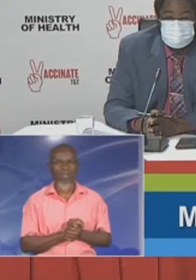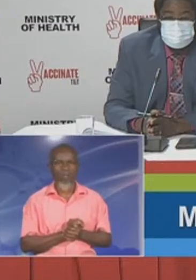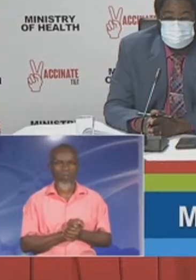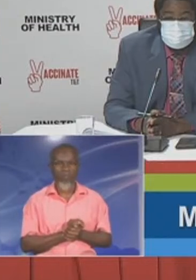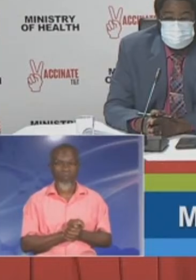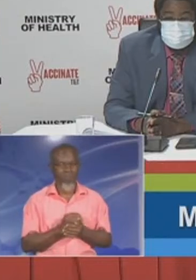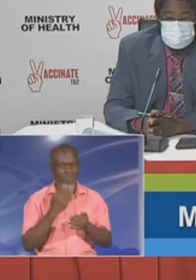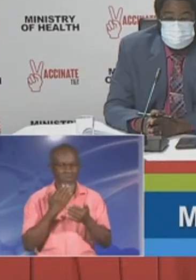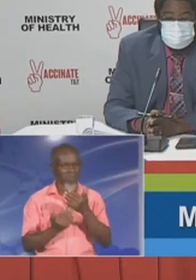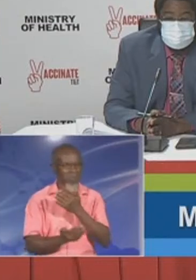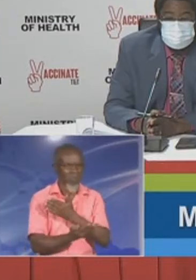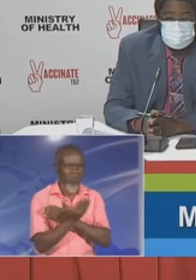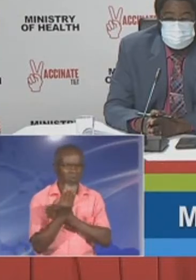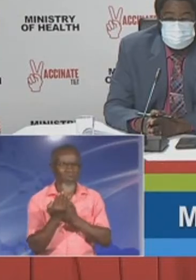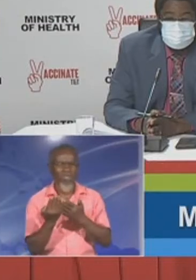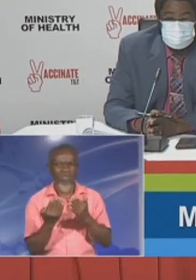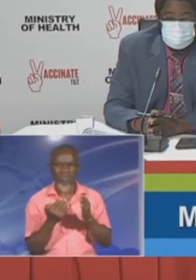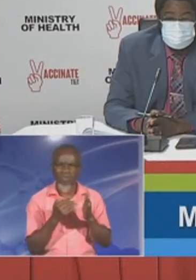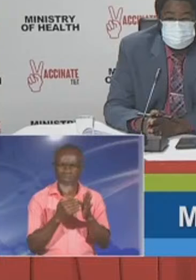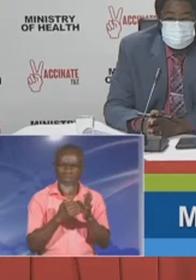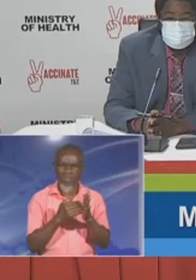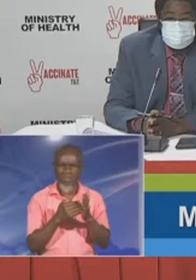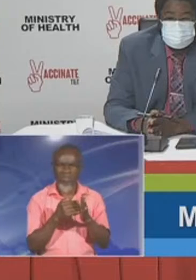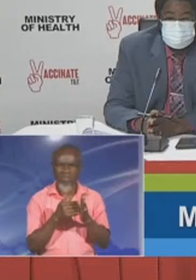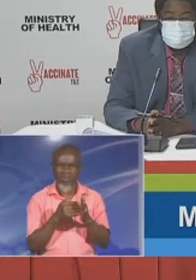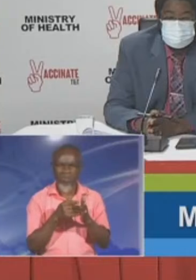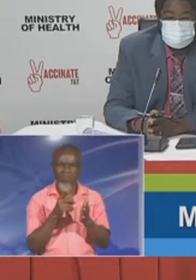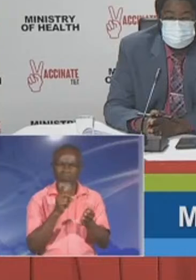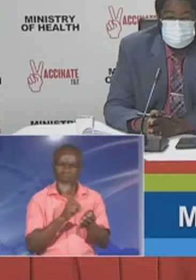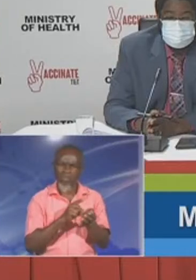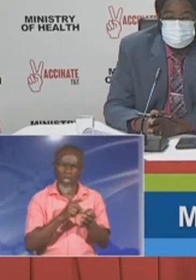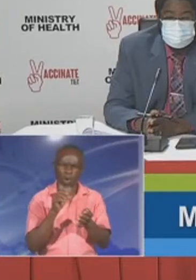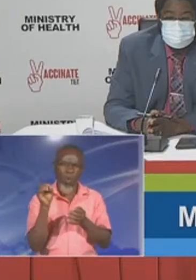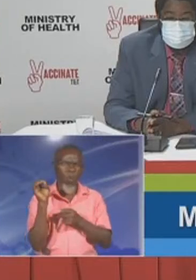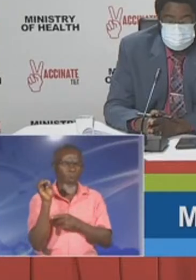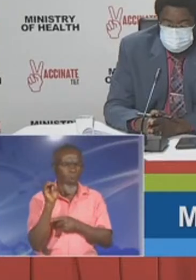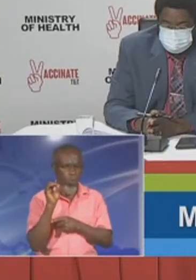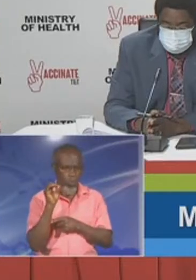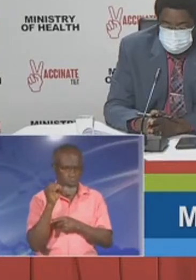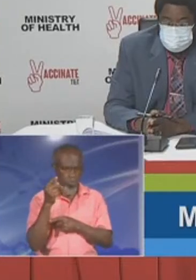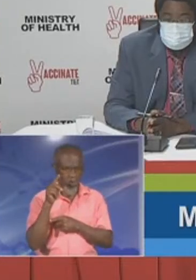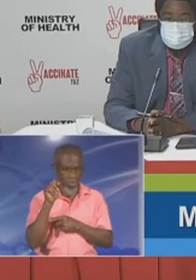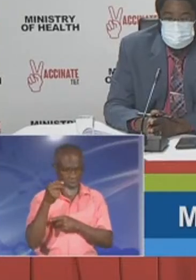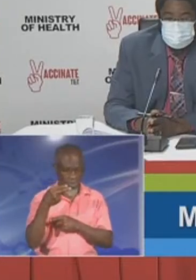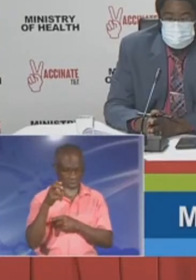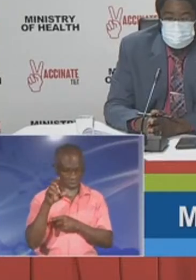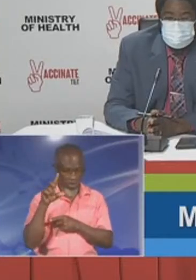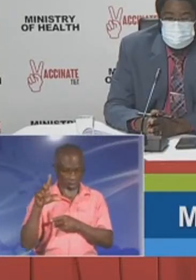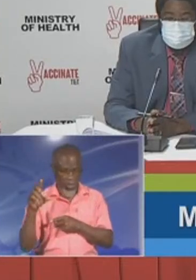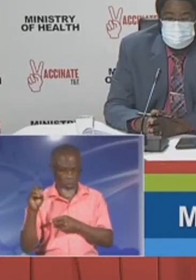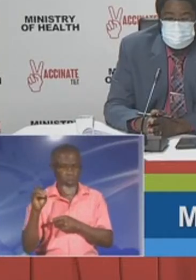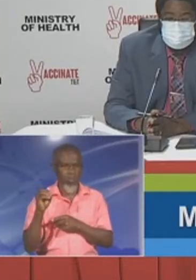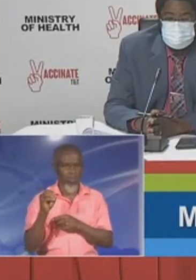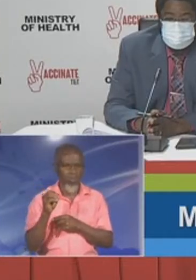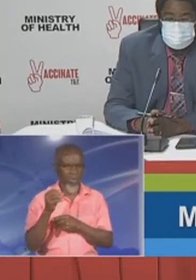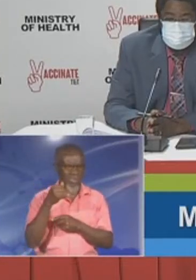Good morning again. My question is actually for Dr. Othello. Yesterday in the